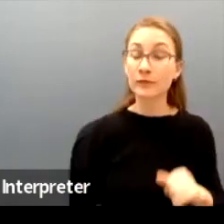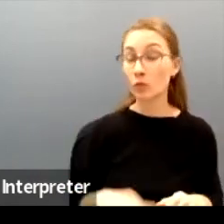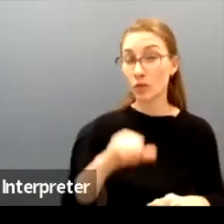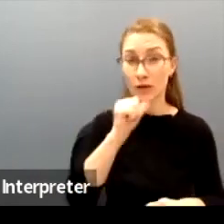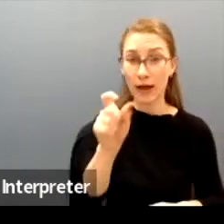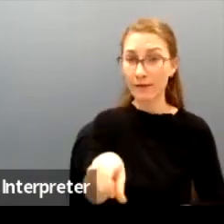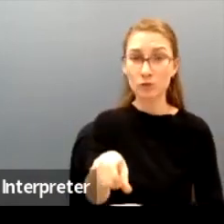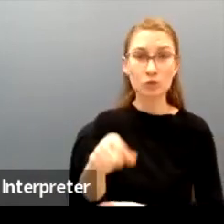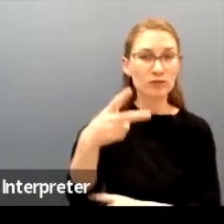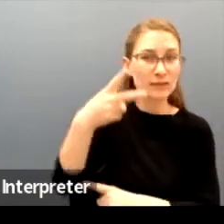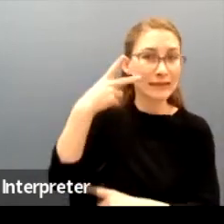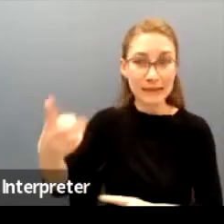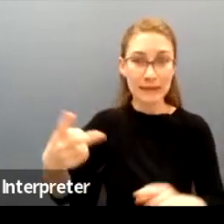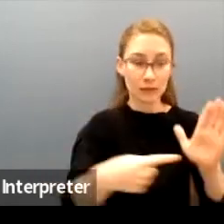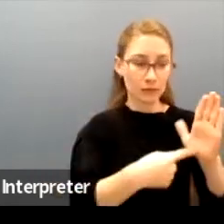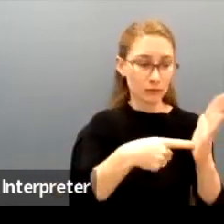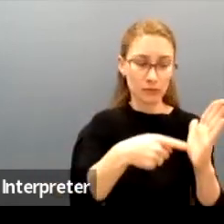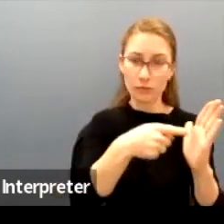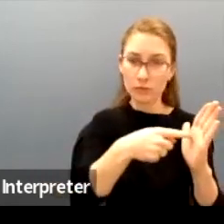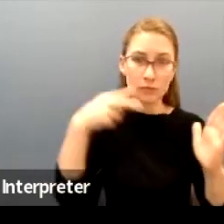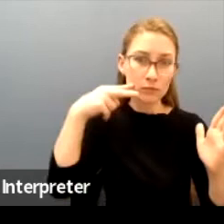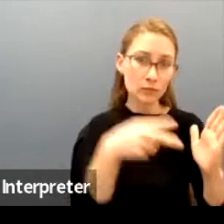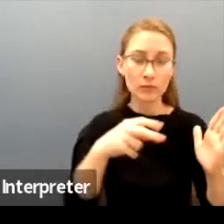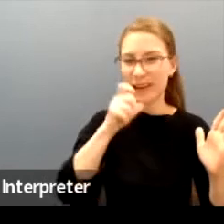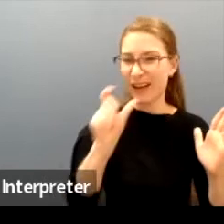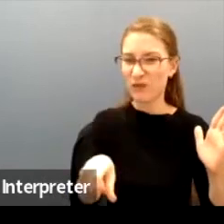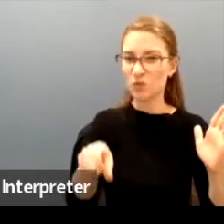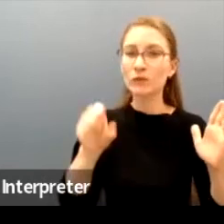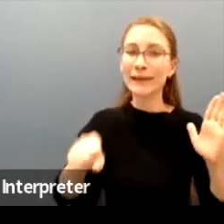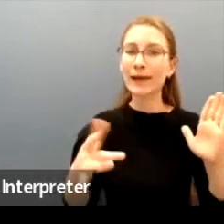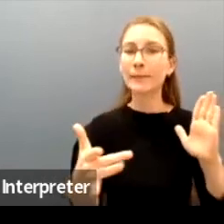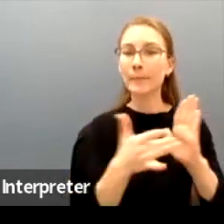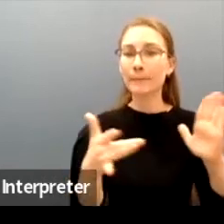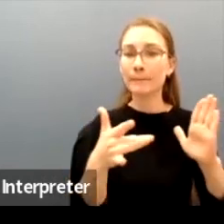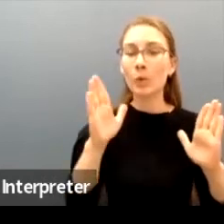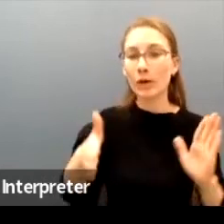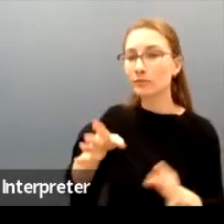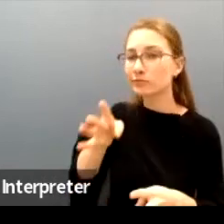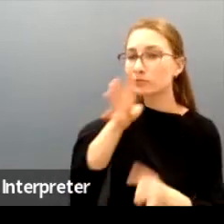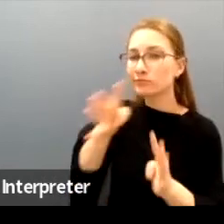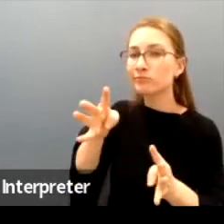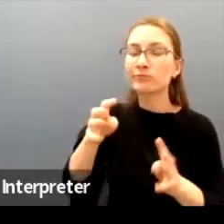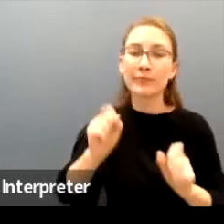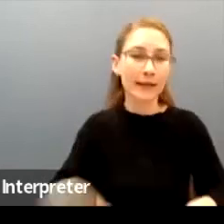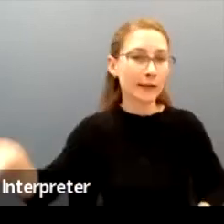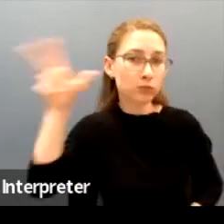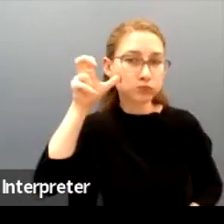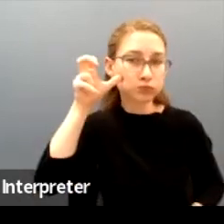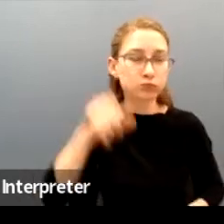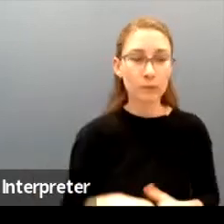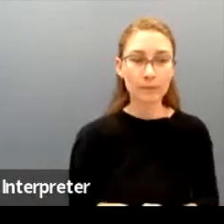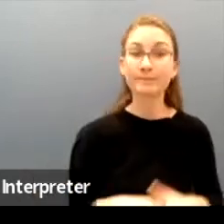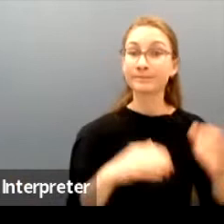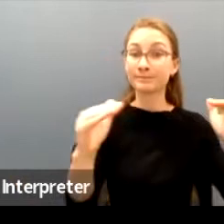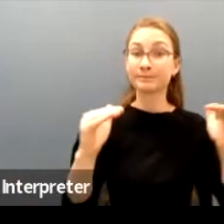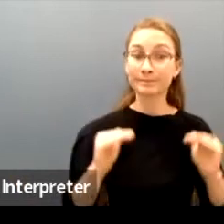to see whatever it is that you're trying to show them or hand to them. And then we have high-tech, which again, is that robust type of language where they're